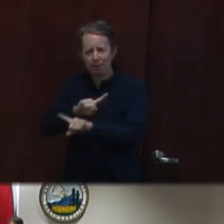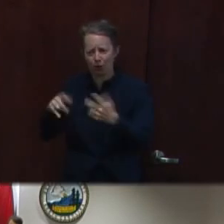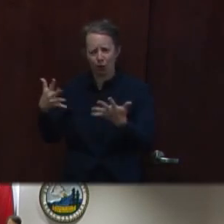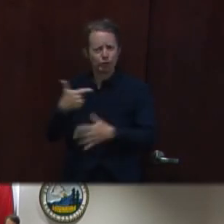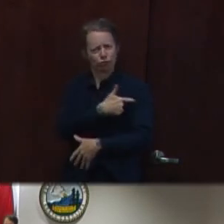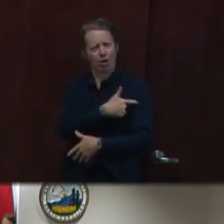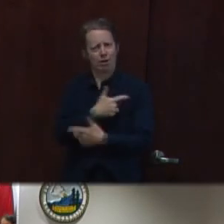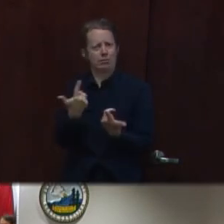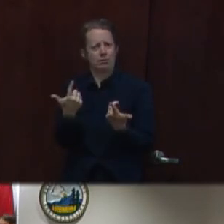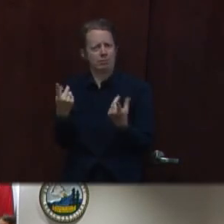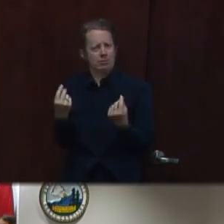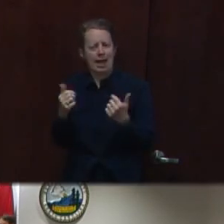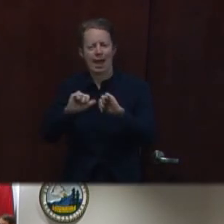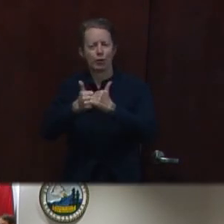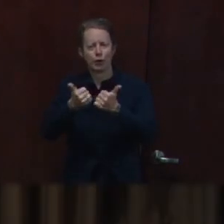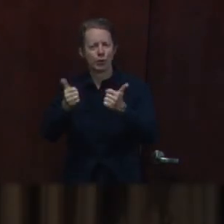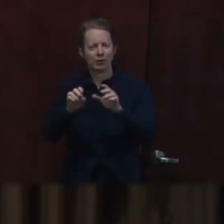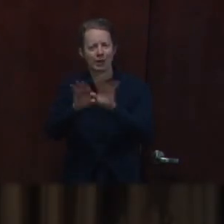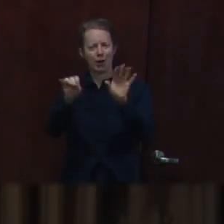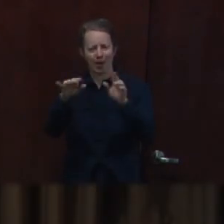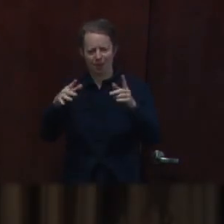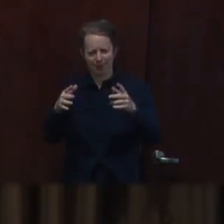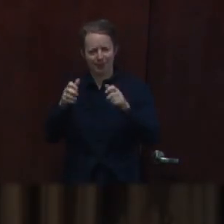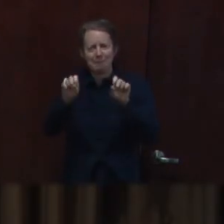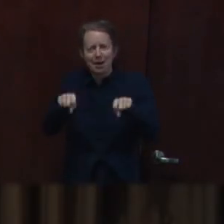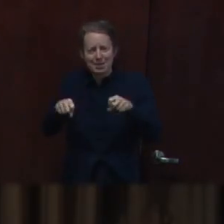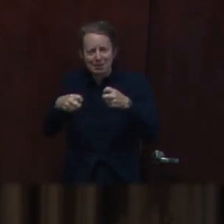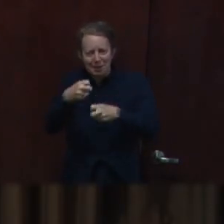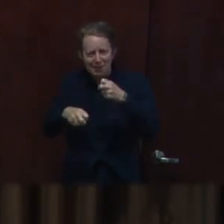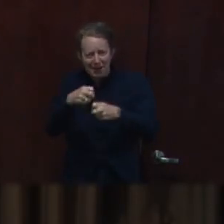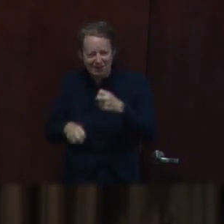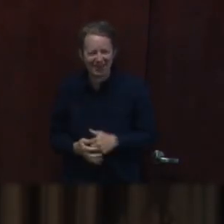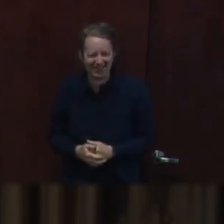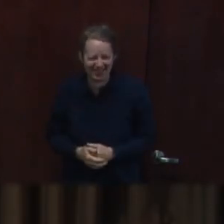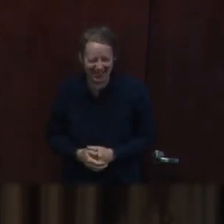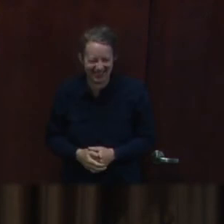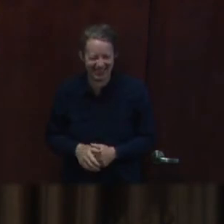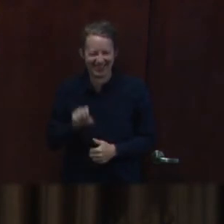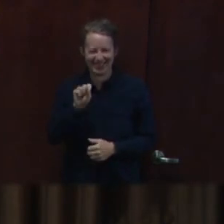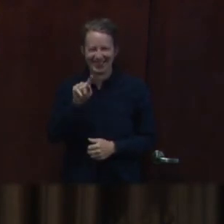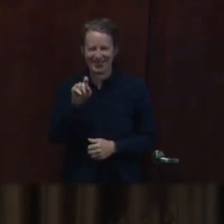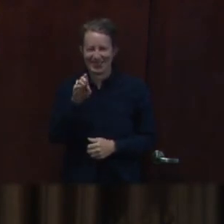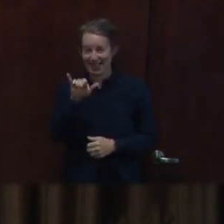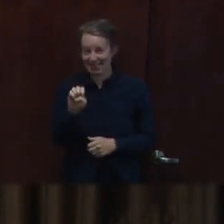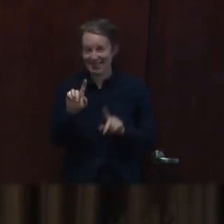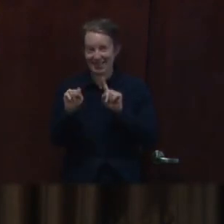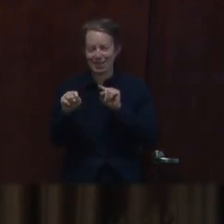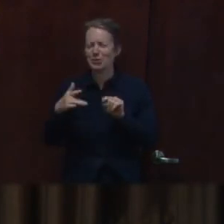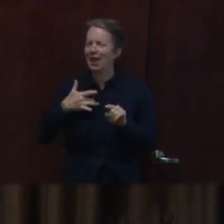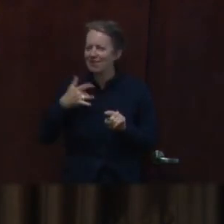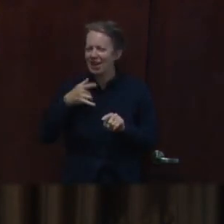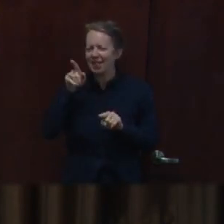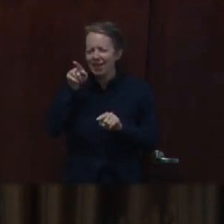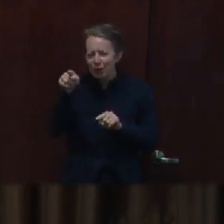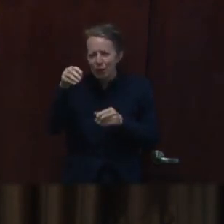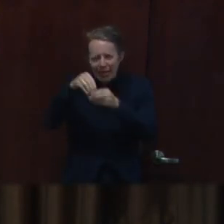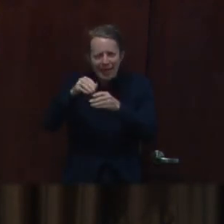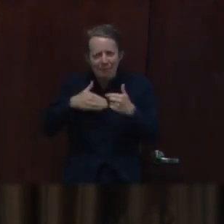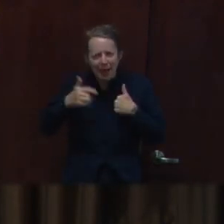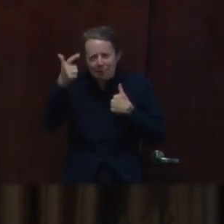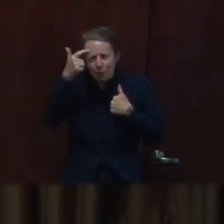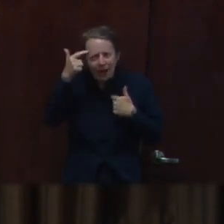you look ahead to that? So I feel like you are inside my brain space already. So I can tell